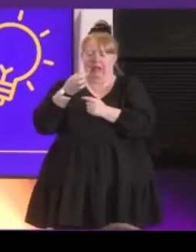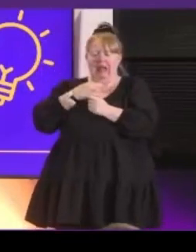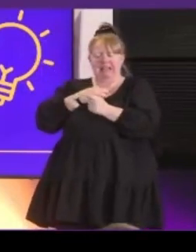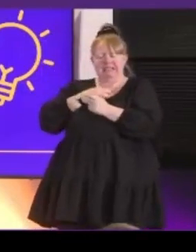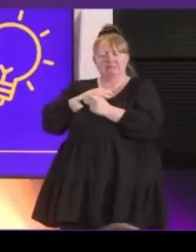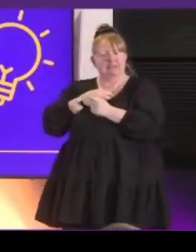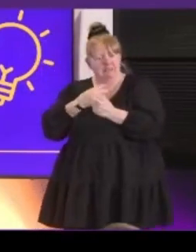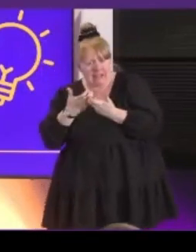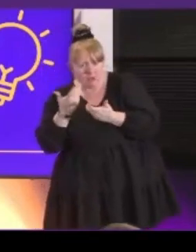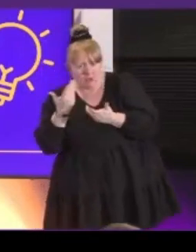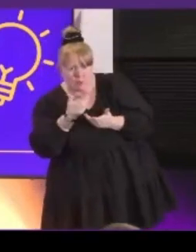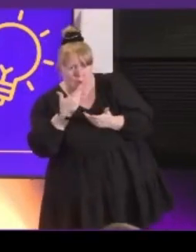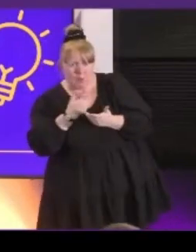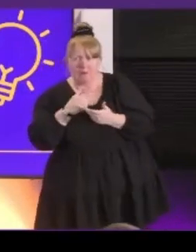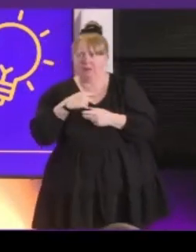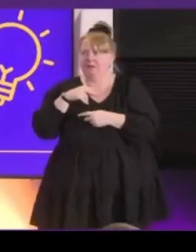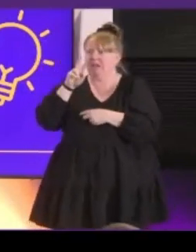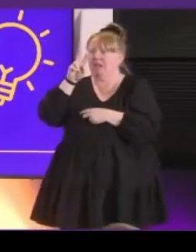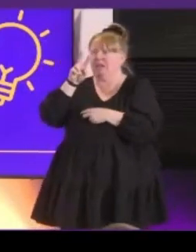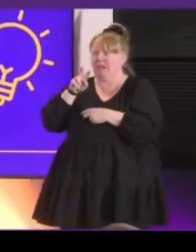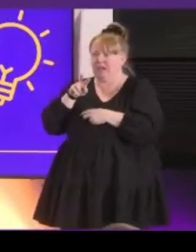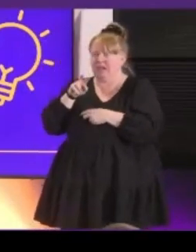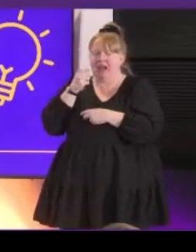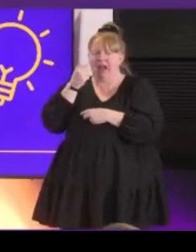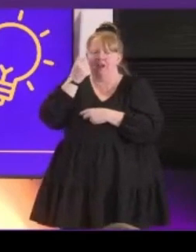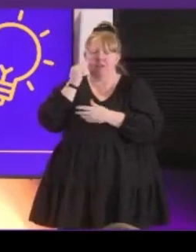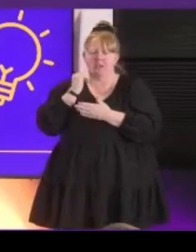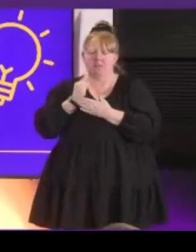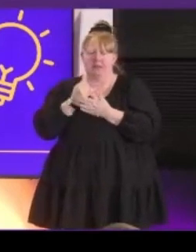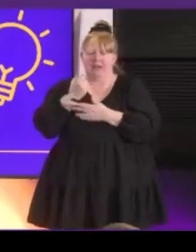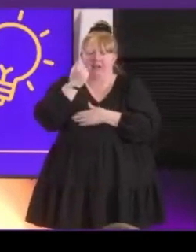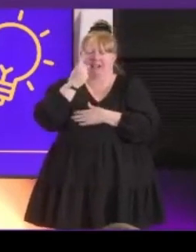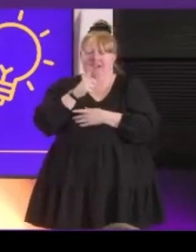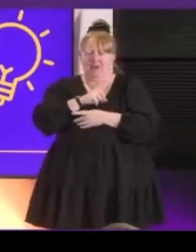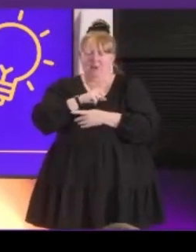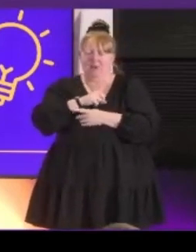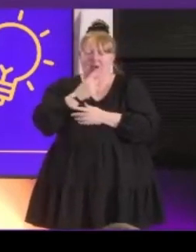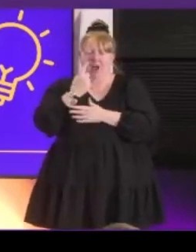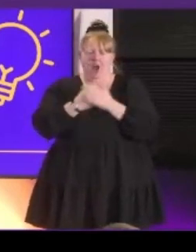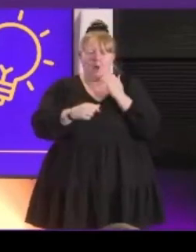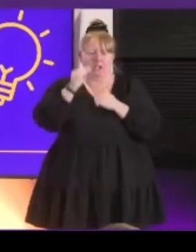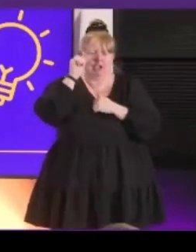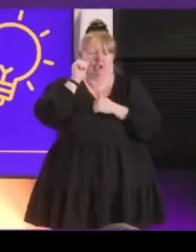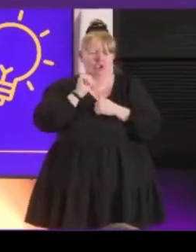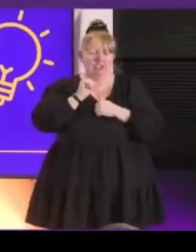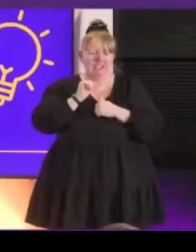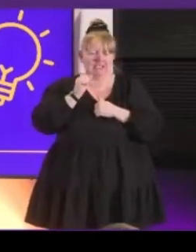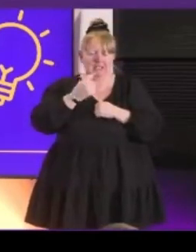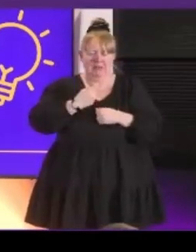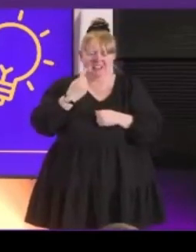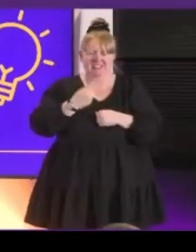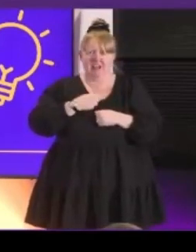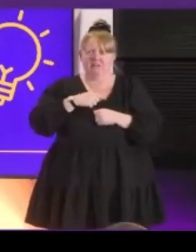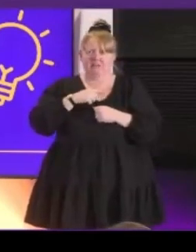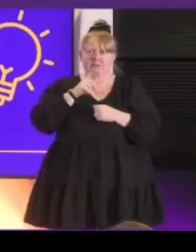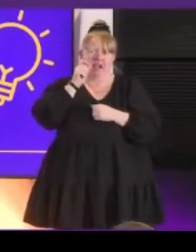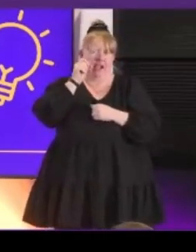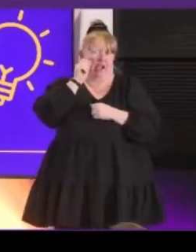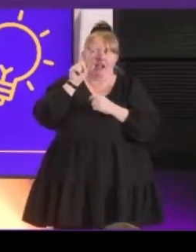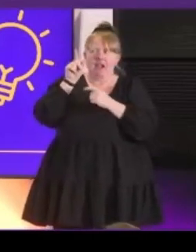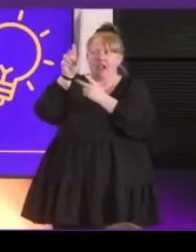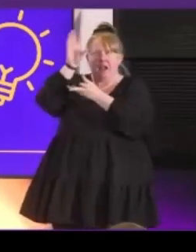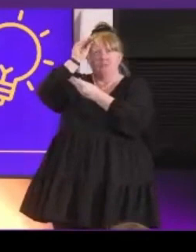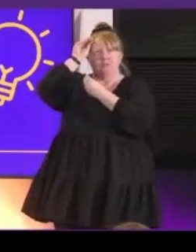chart. Then I discovered that was a bad idea. Because the only person I was cheating was myself, right? So I had to think creatively.